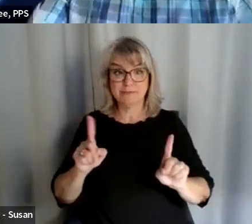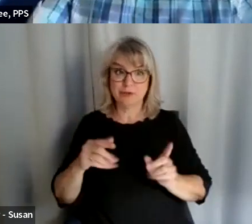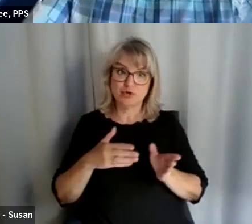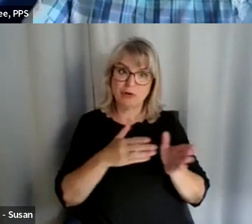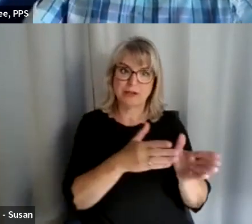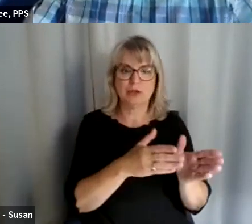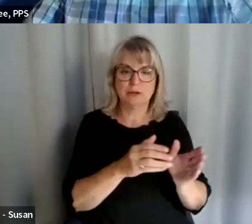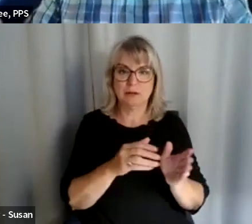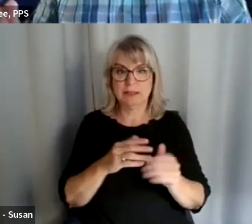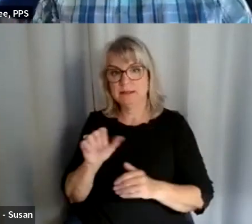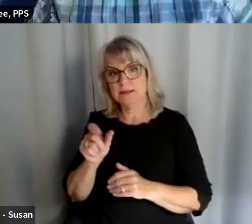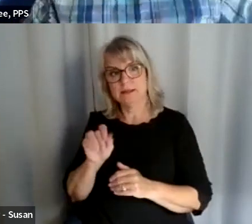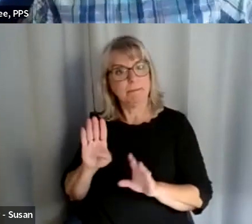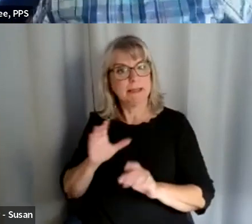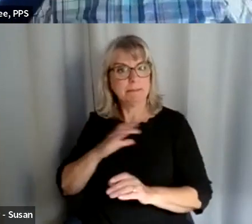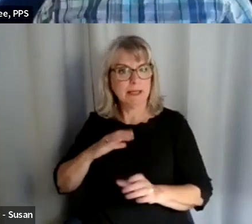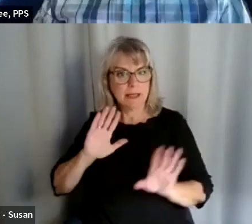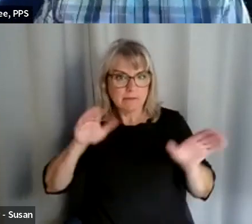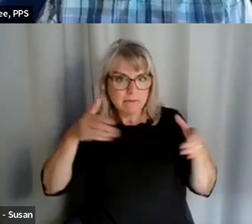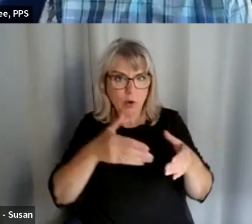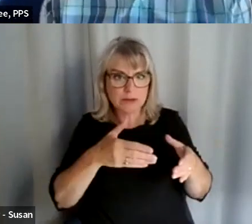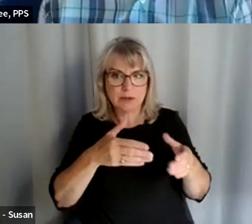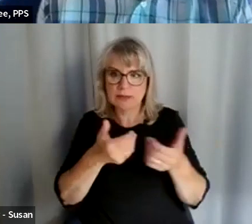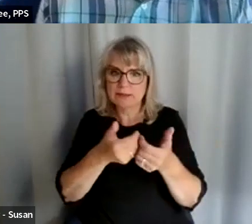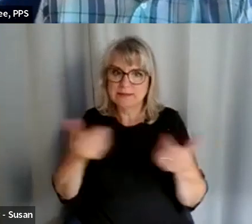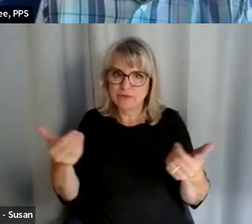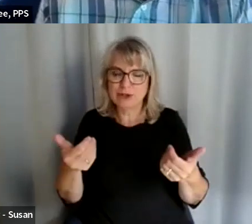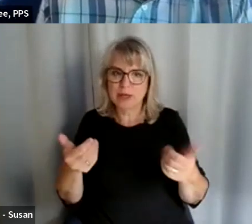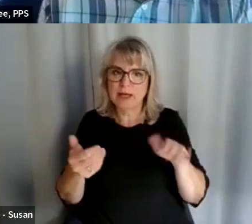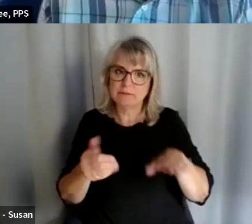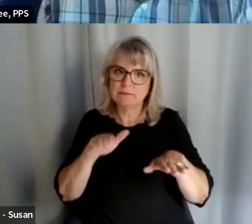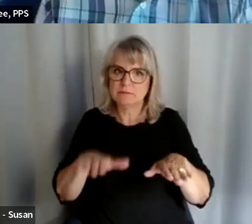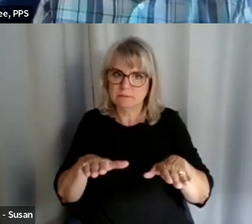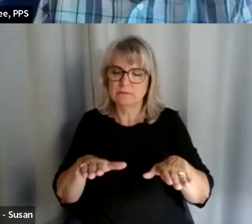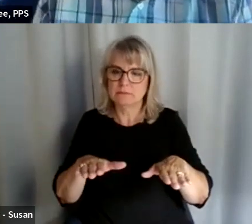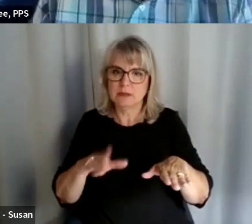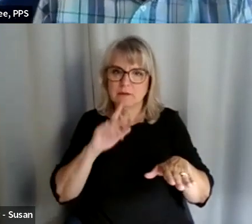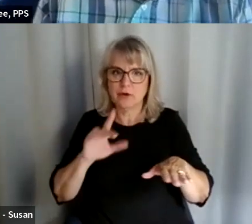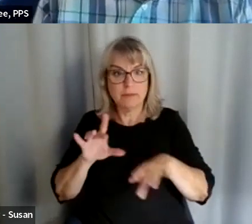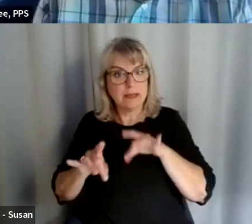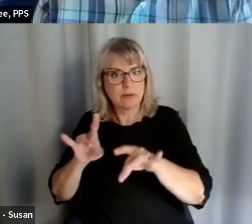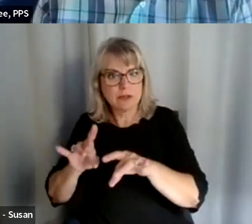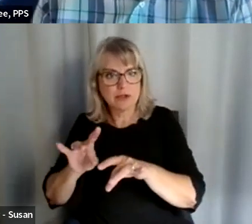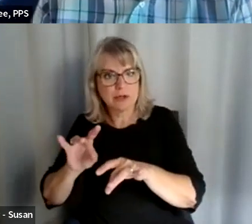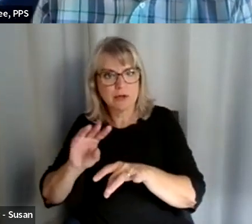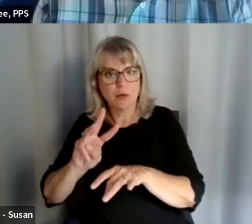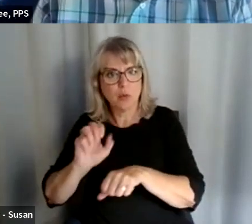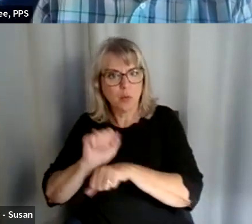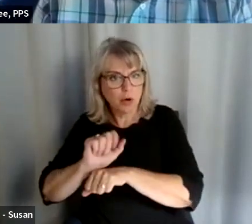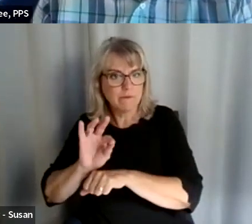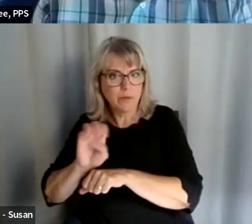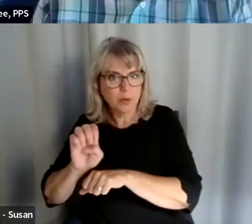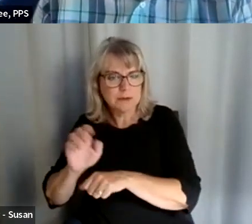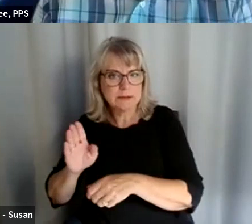this subcommittee could focus, so that we could differentiate between what the acquisition workforce subcommittee is looking at